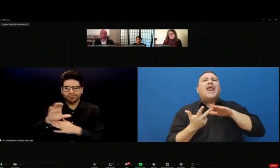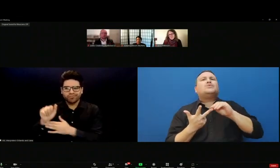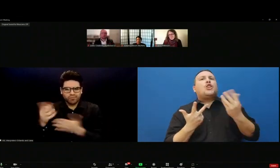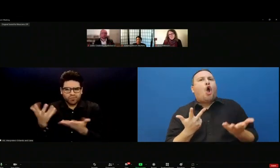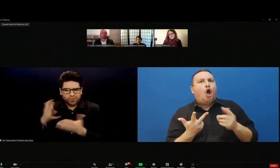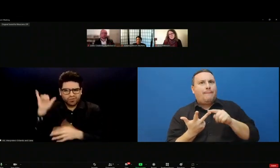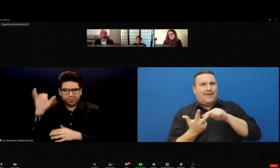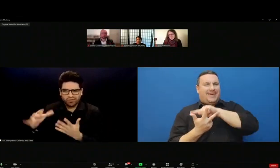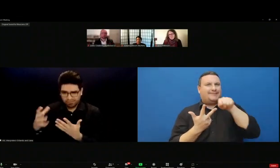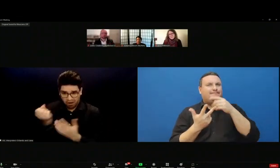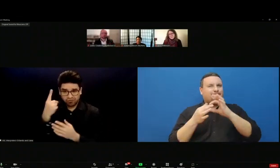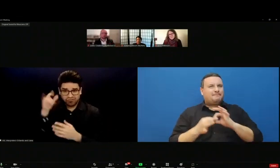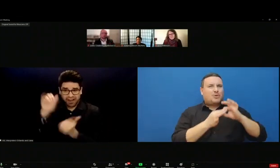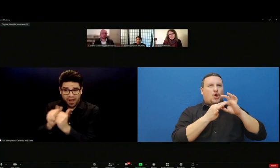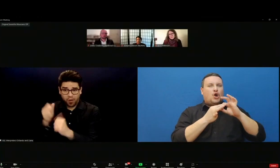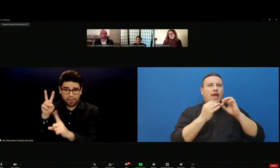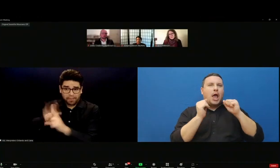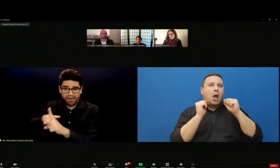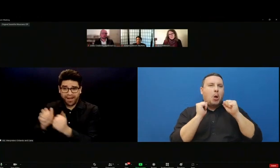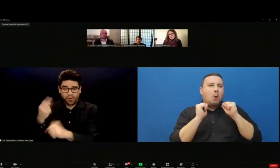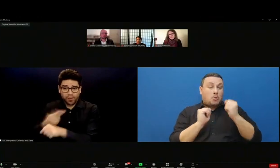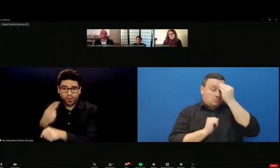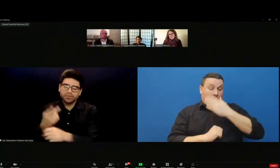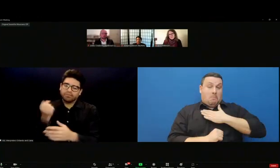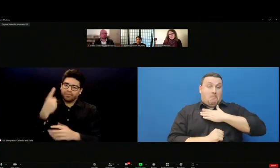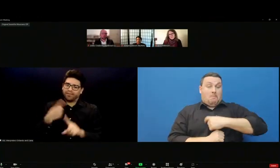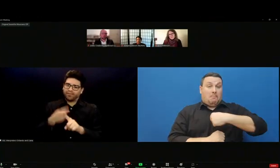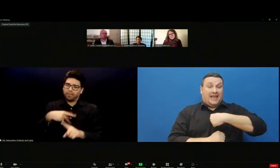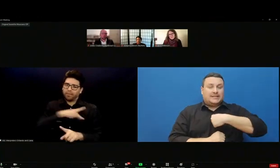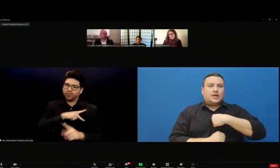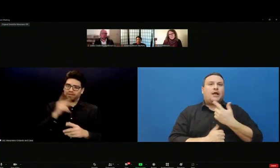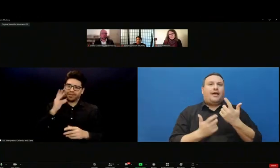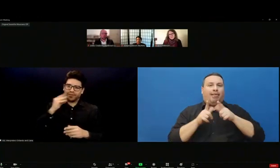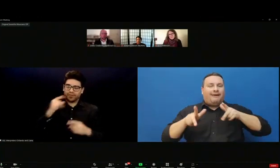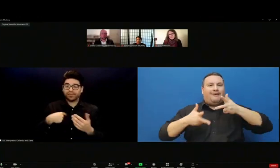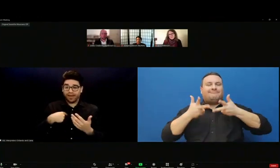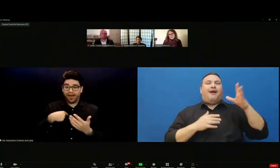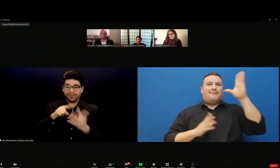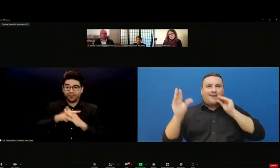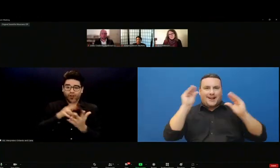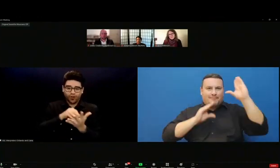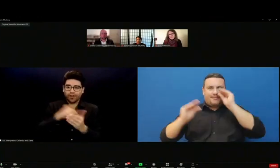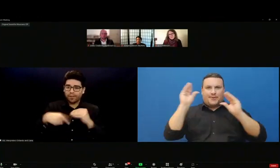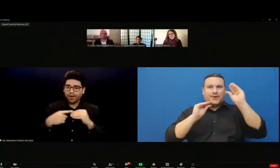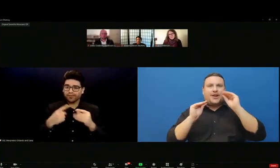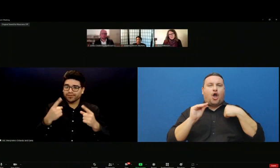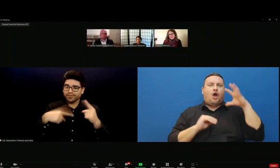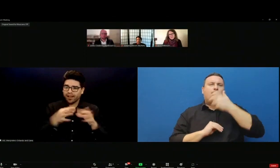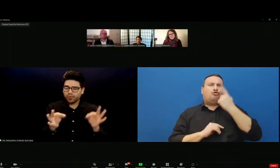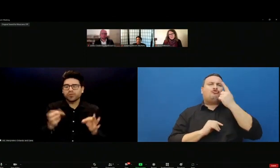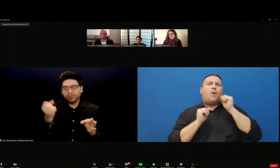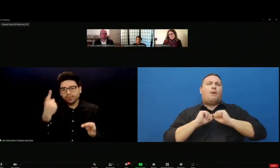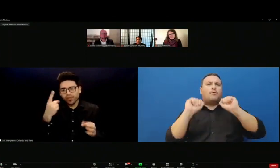Also from if I may, from personal experience, when starting to learn about sign language, you learn that there is a possibility to use